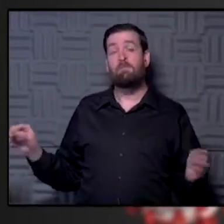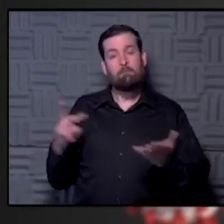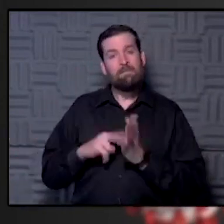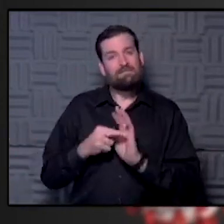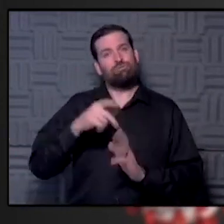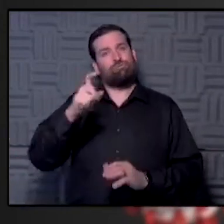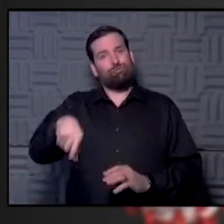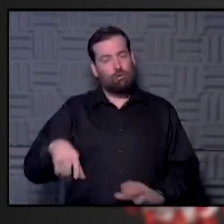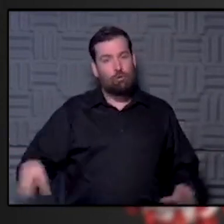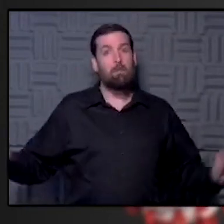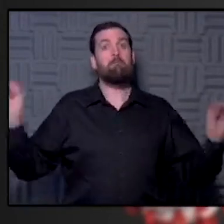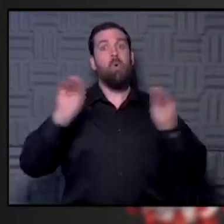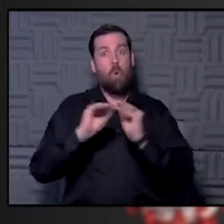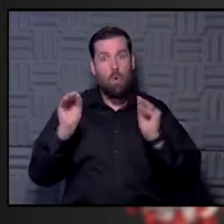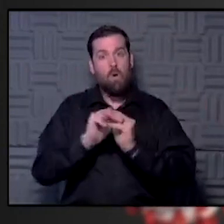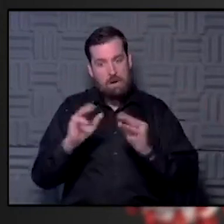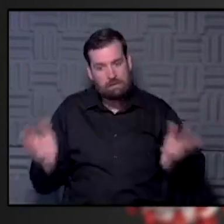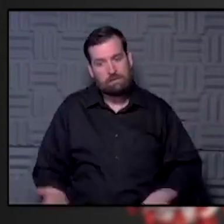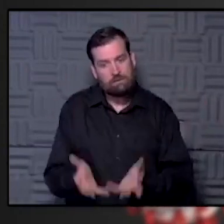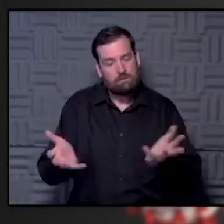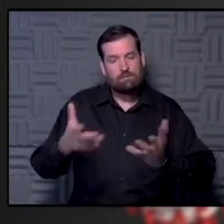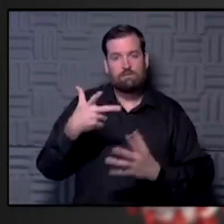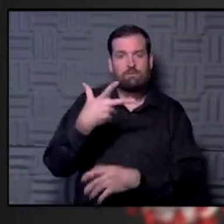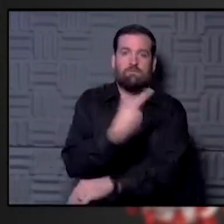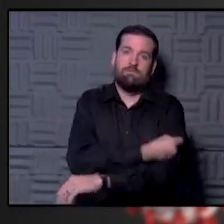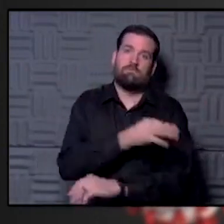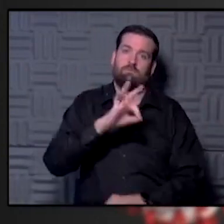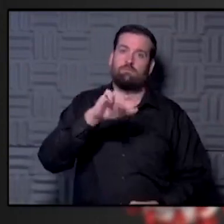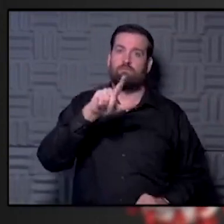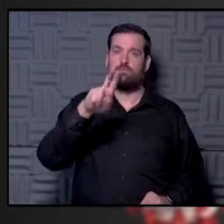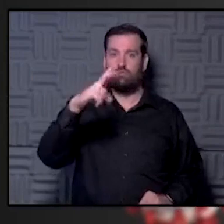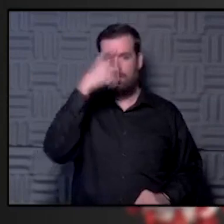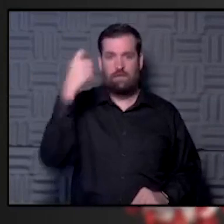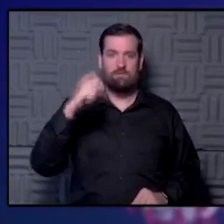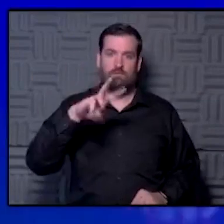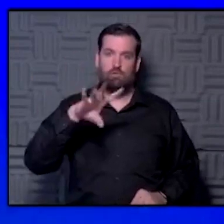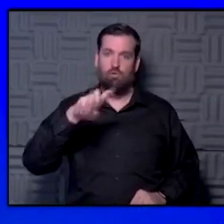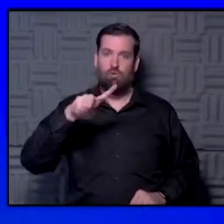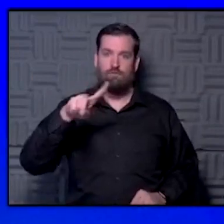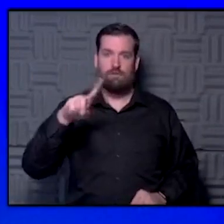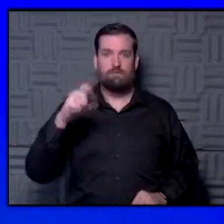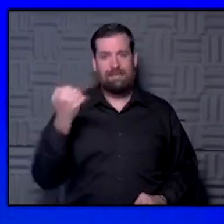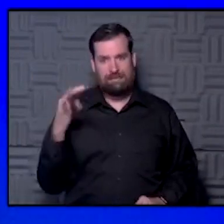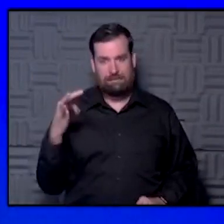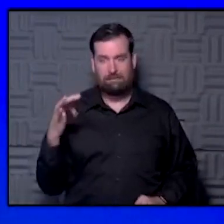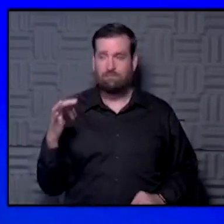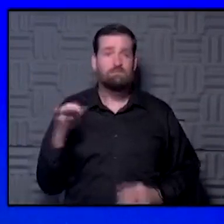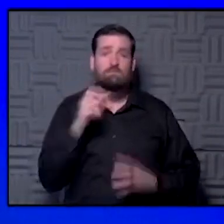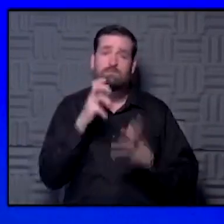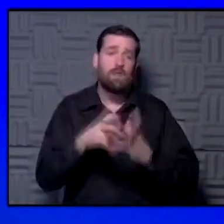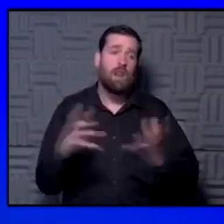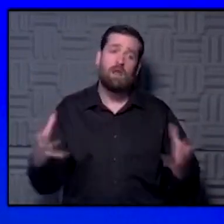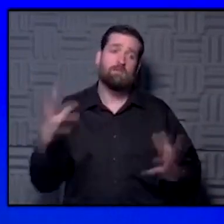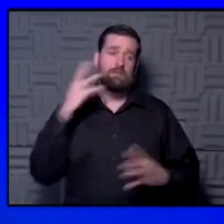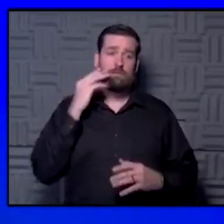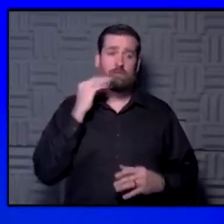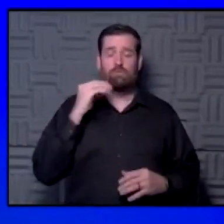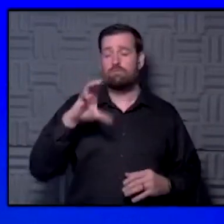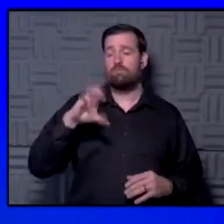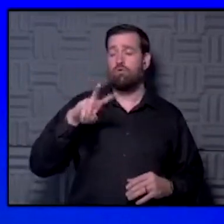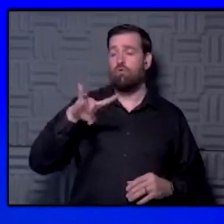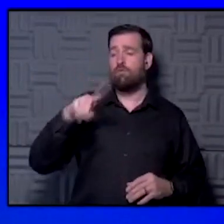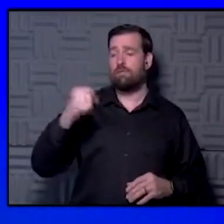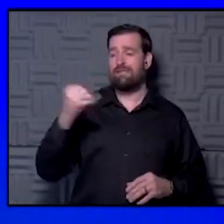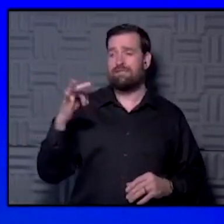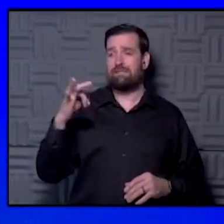flu shot. That's exactly right. You want to get a flu shot more now because there's COVID-19. We don't have a lot of experience with COVID-19 and